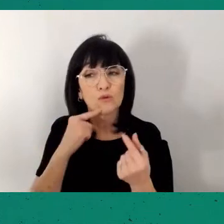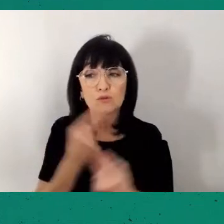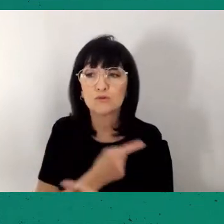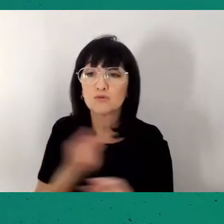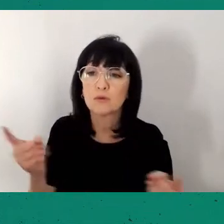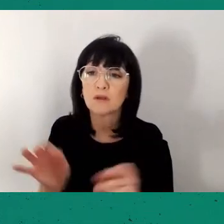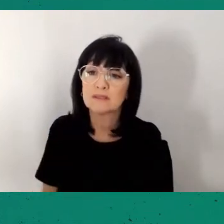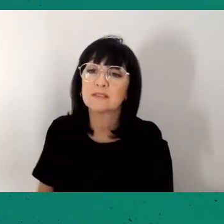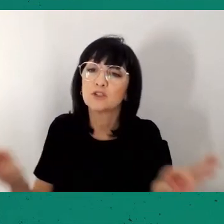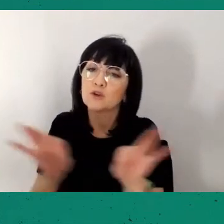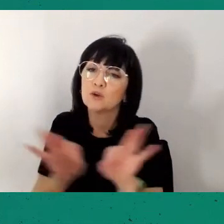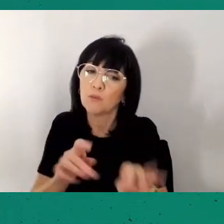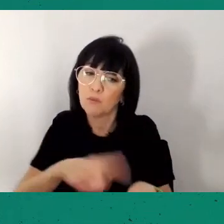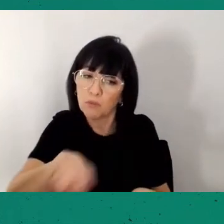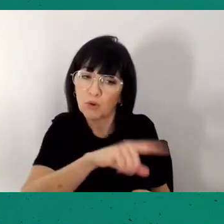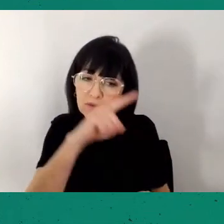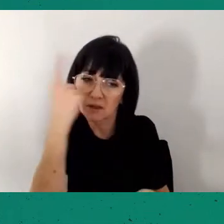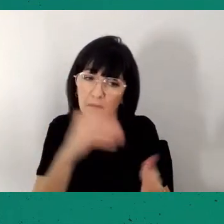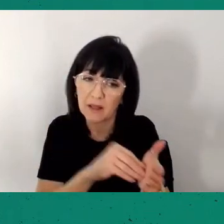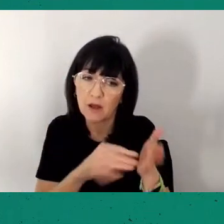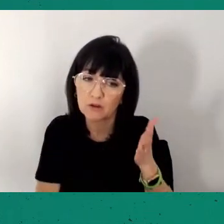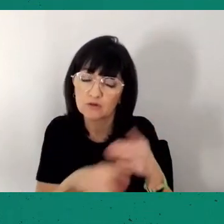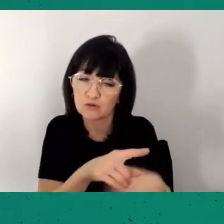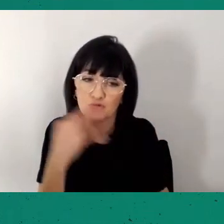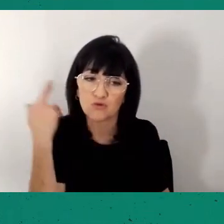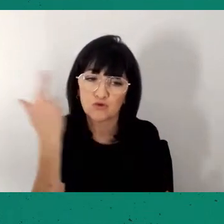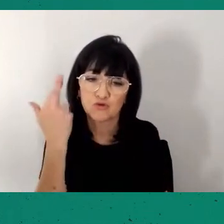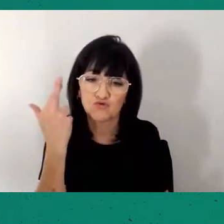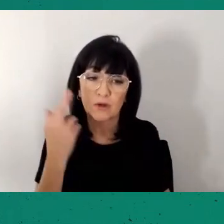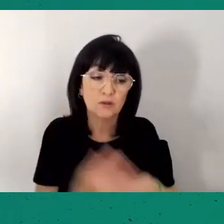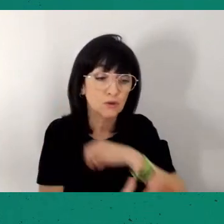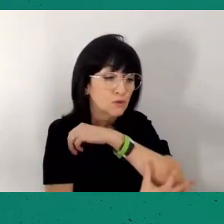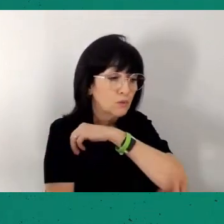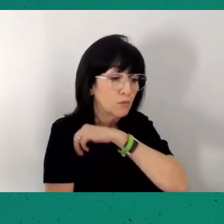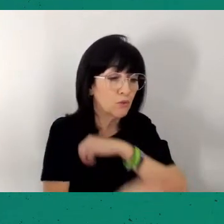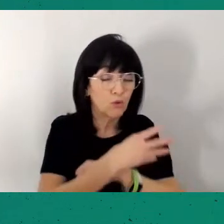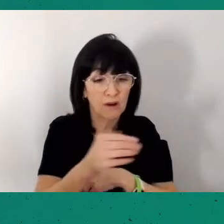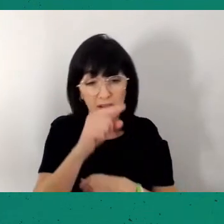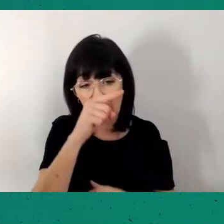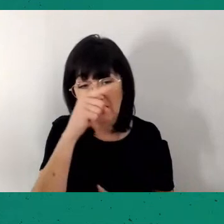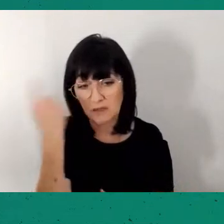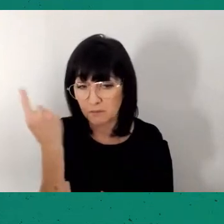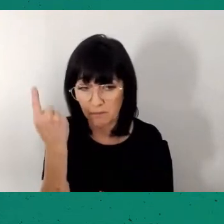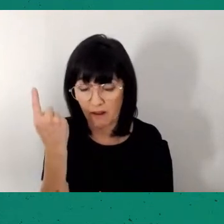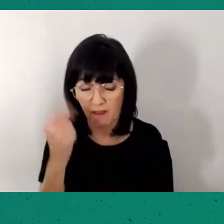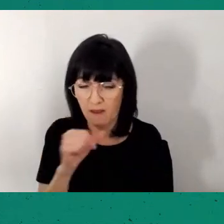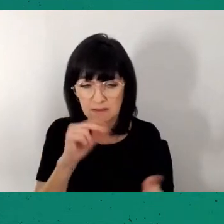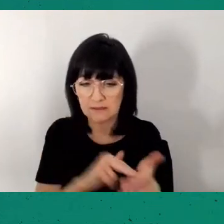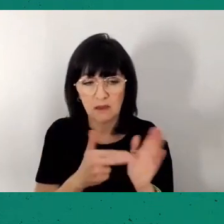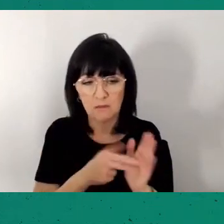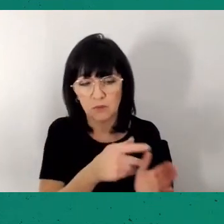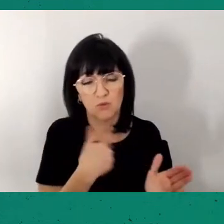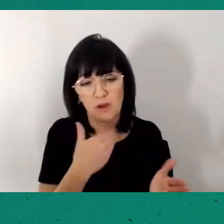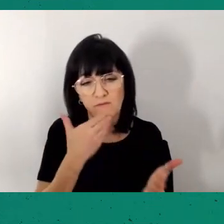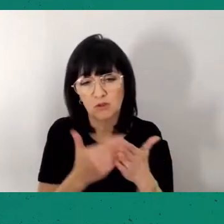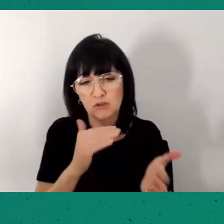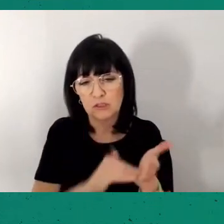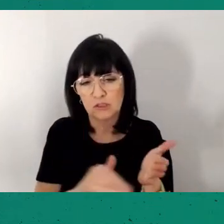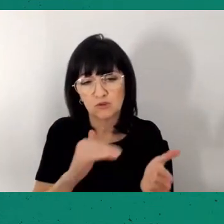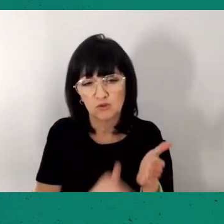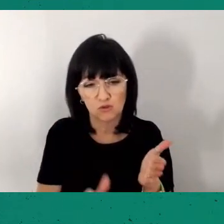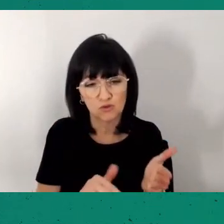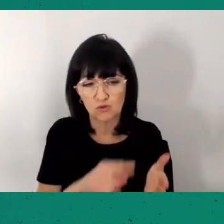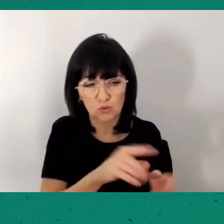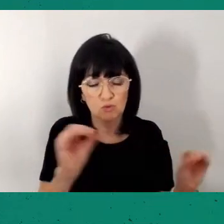Black students really realize that being poor and being Black are not excuses for being ignorant and uneducated.